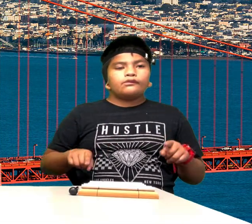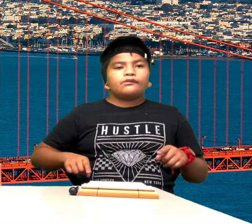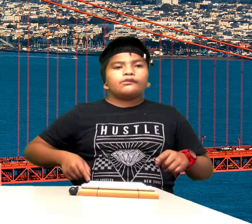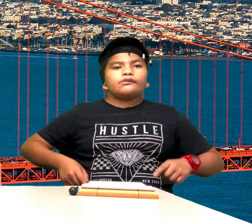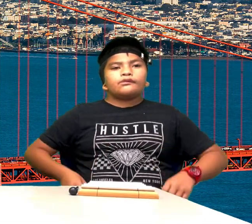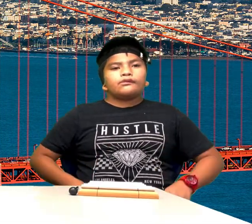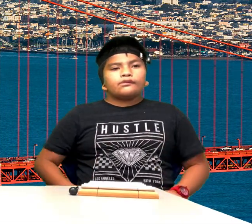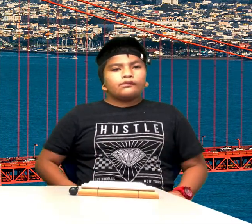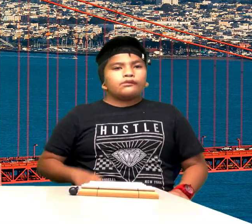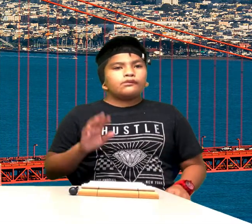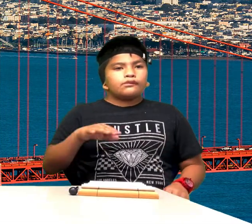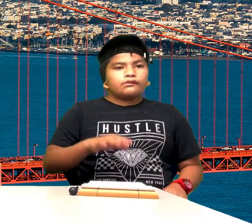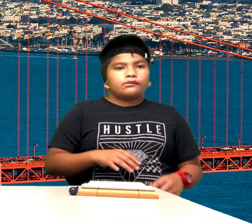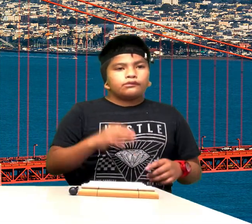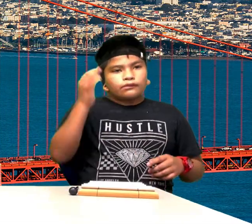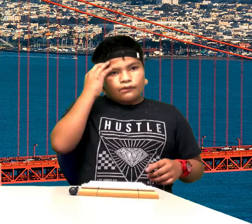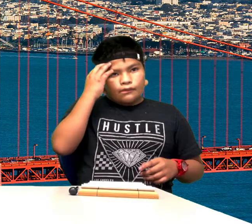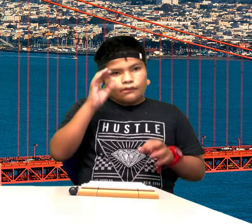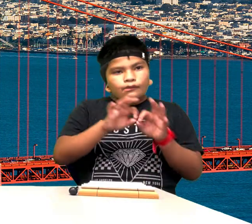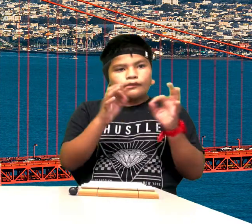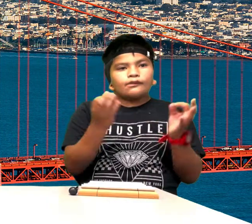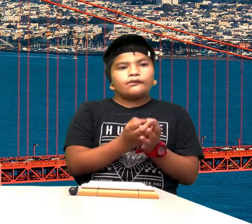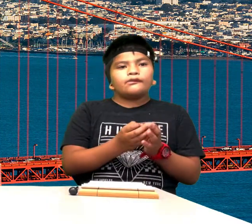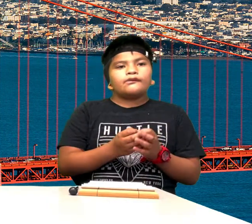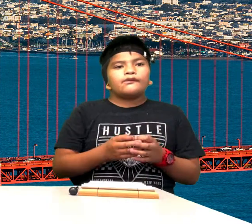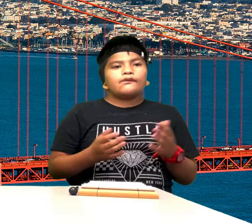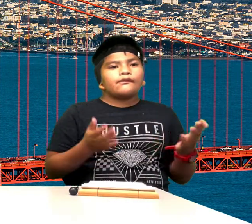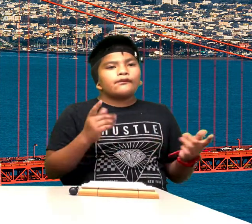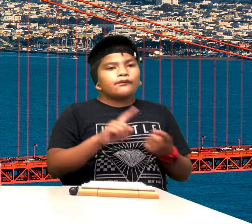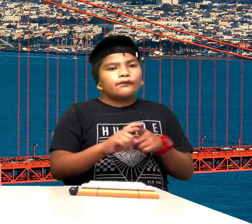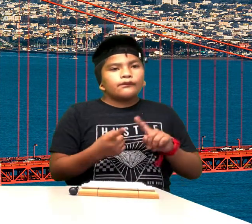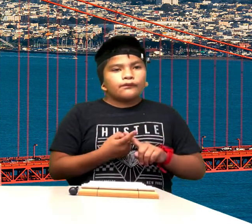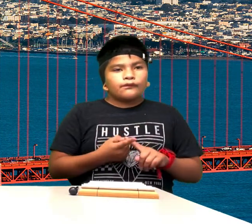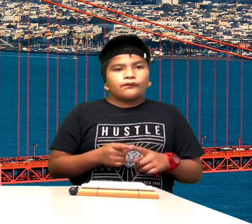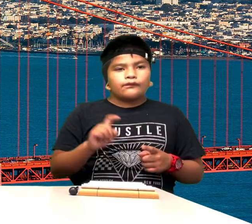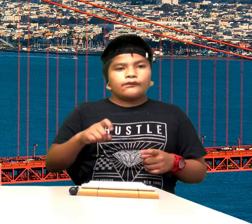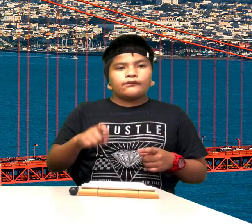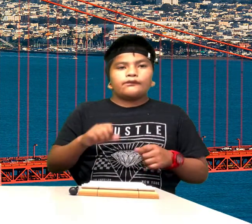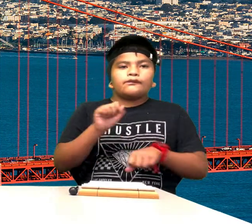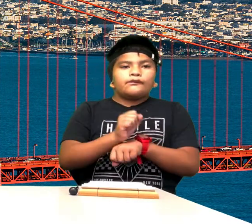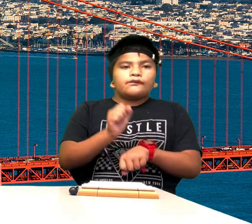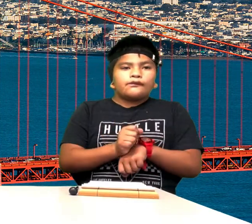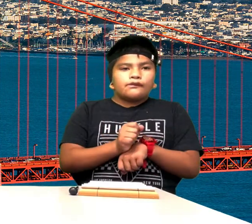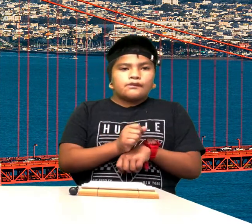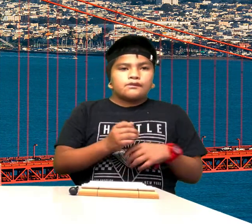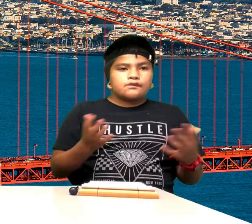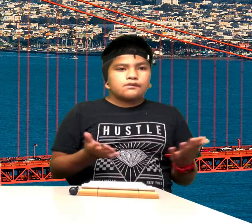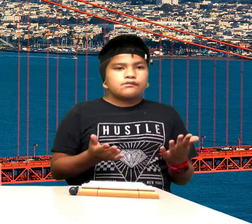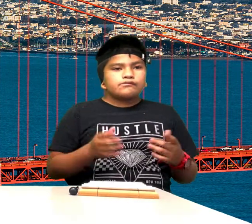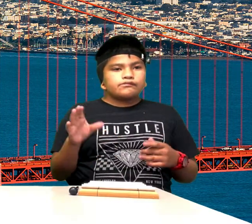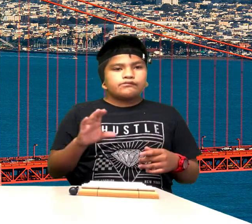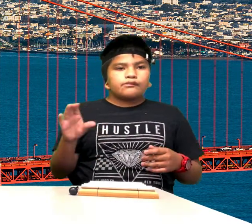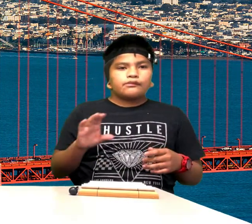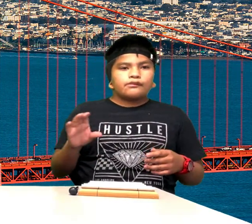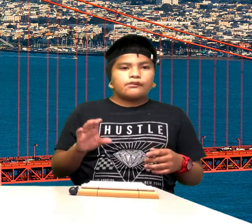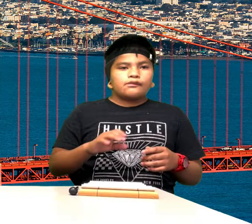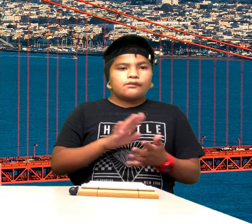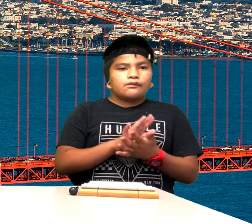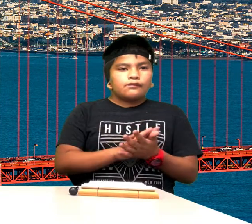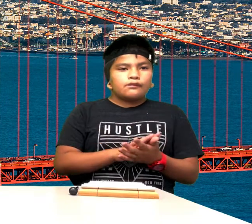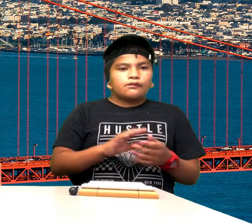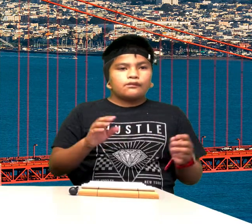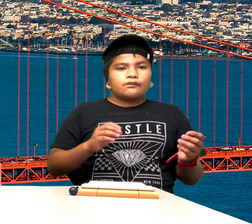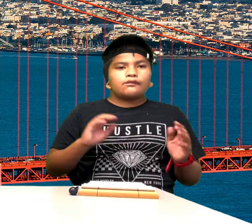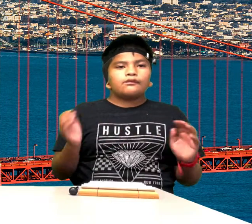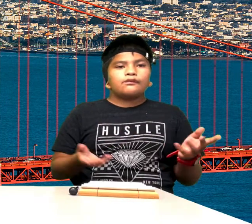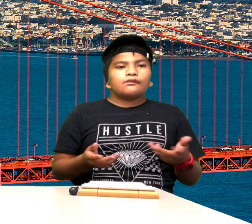Know a family member or family friend who needs a job? Well, the Centralia School District is hiring. All the info you need is included